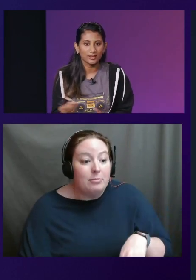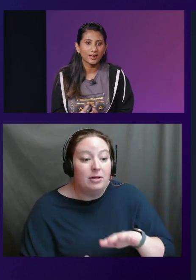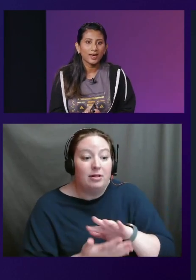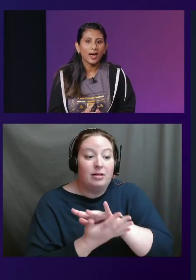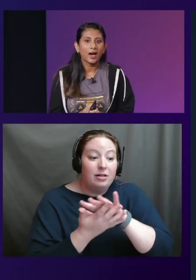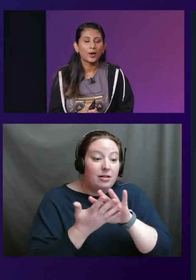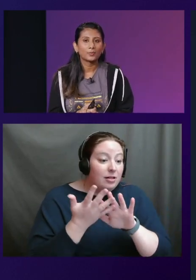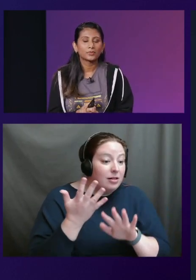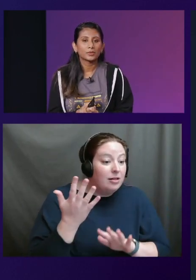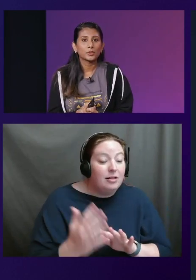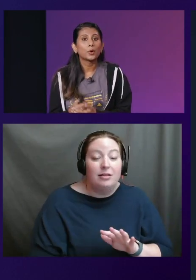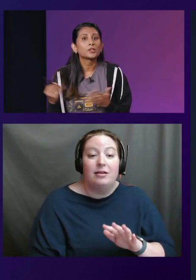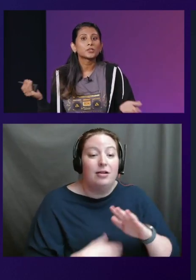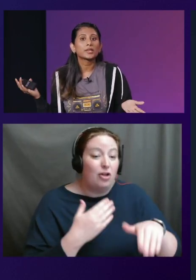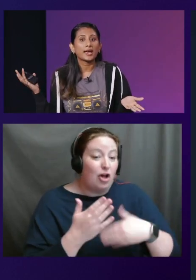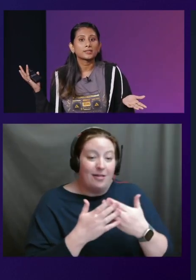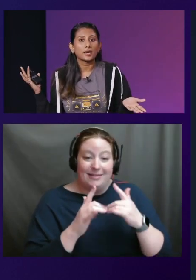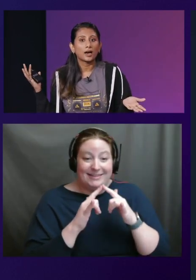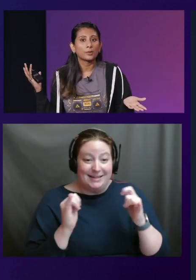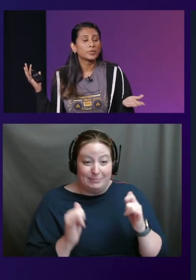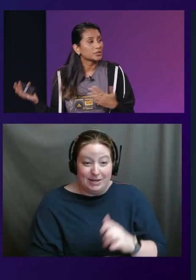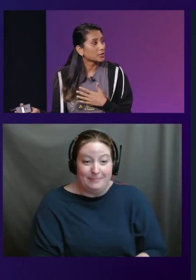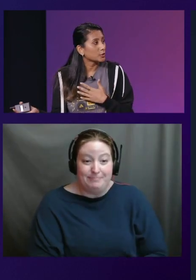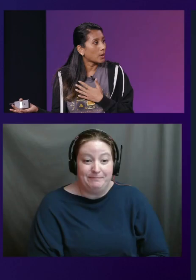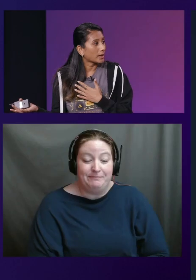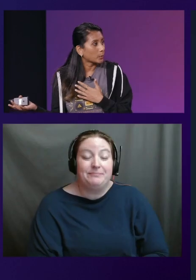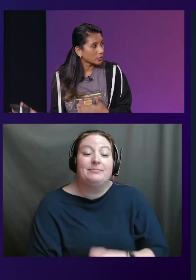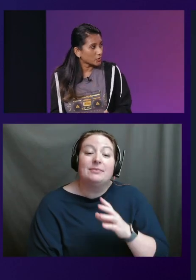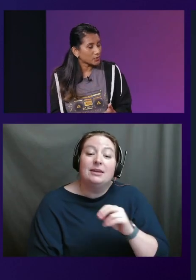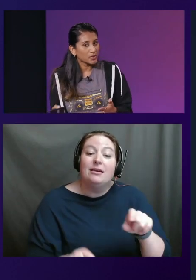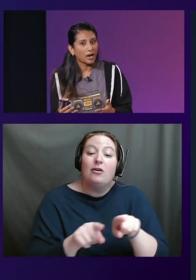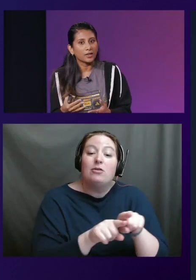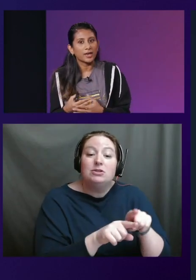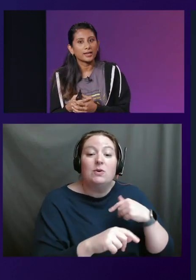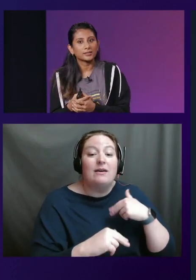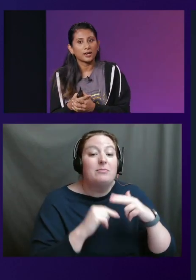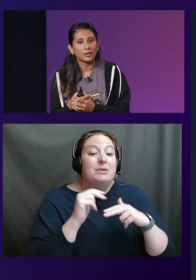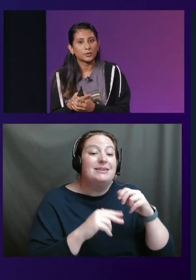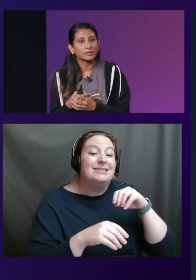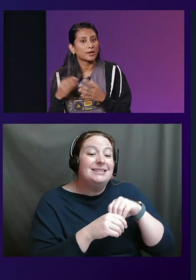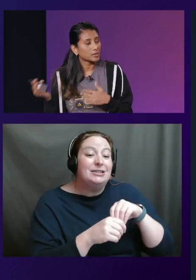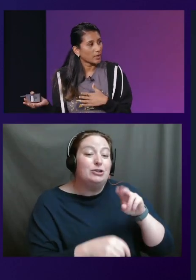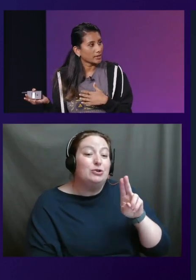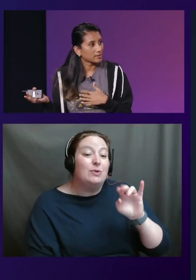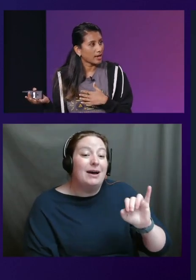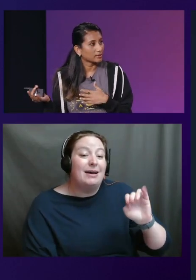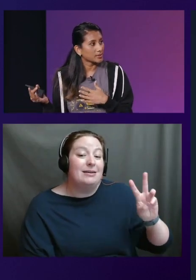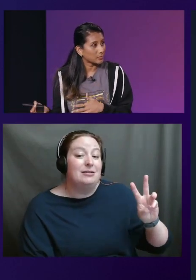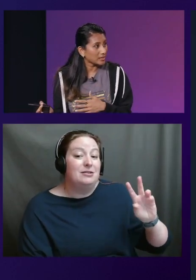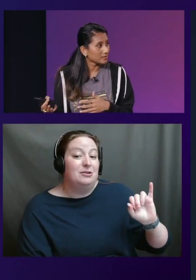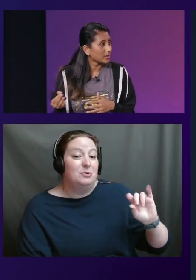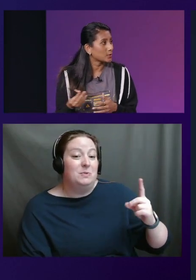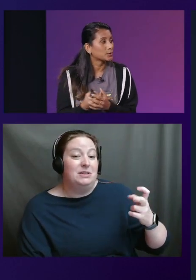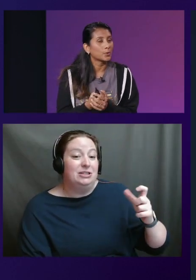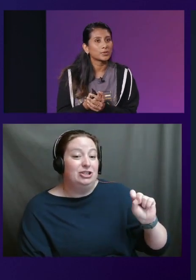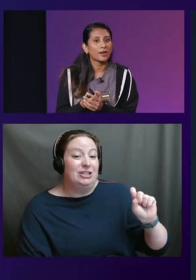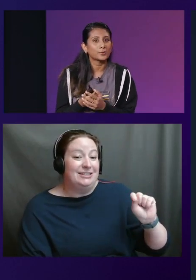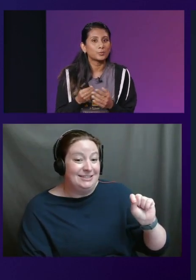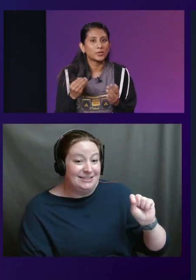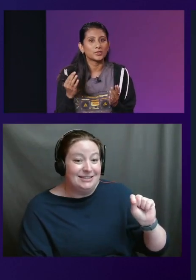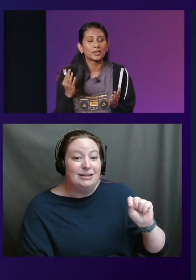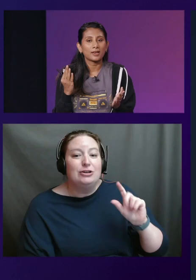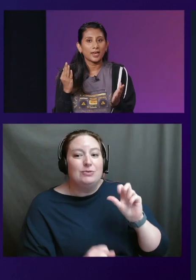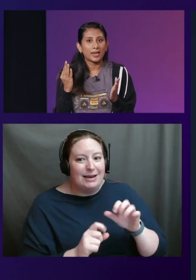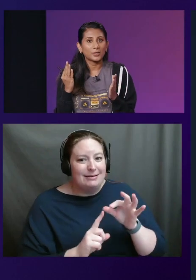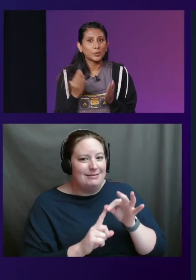once. You also get built-in UI widgets that you can customize, and this means that you don't have